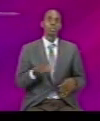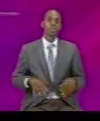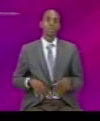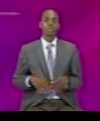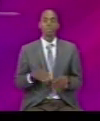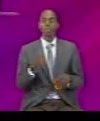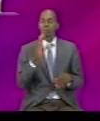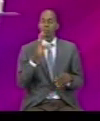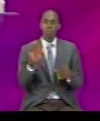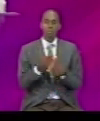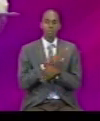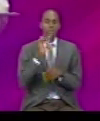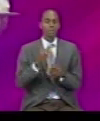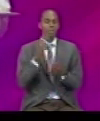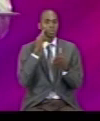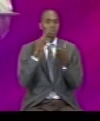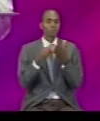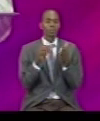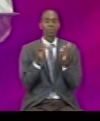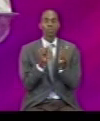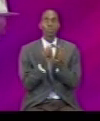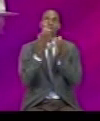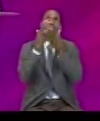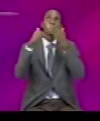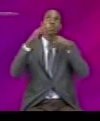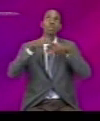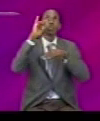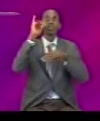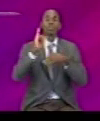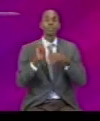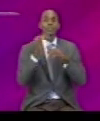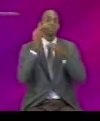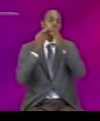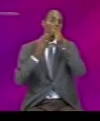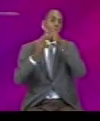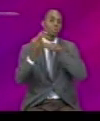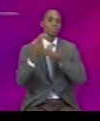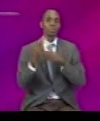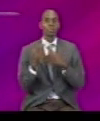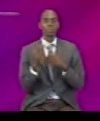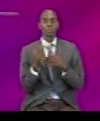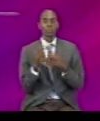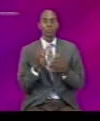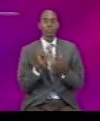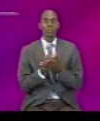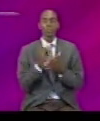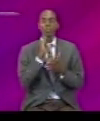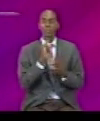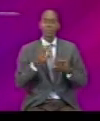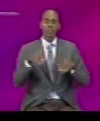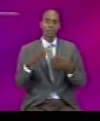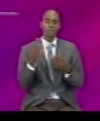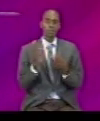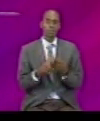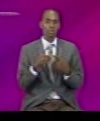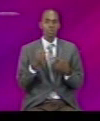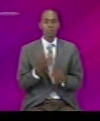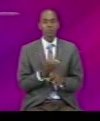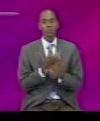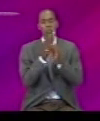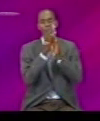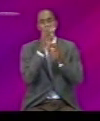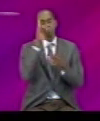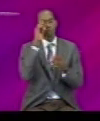identify with the heavenly vision that was once delivered to the faithful saints. Help me to be faithful to the